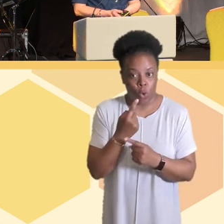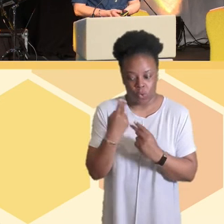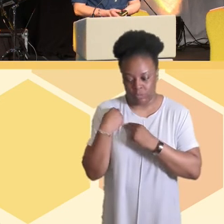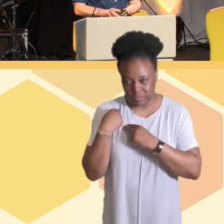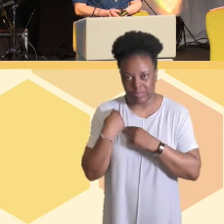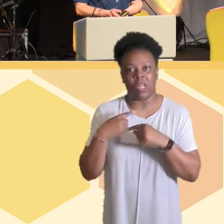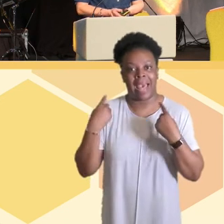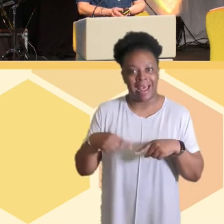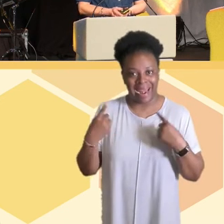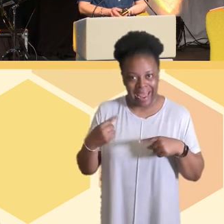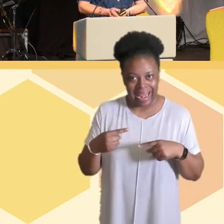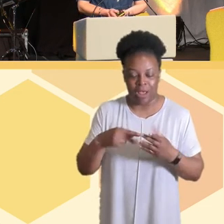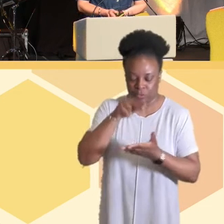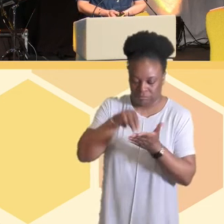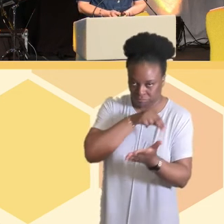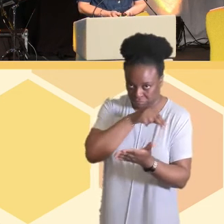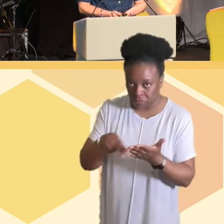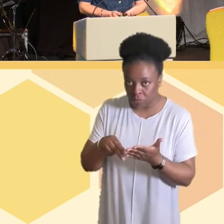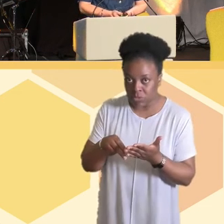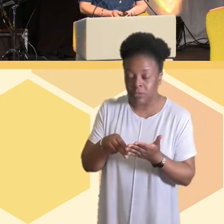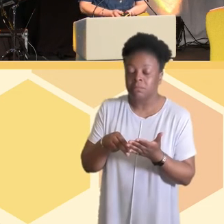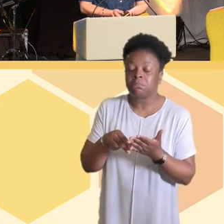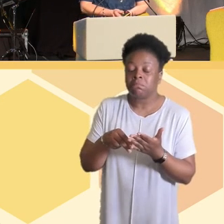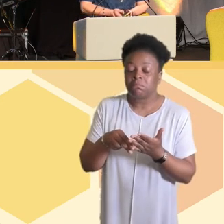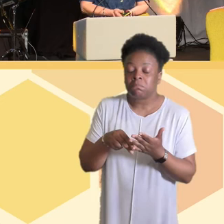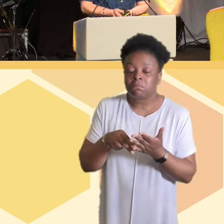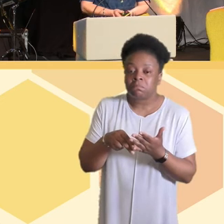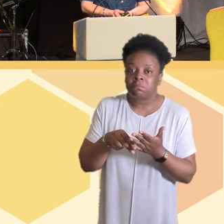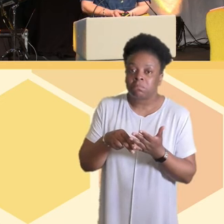church or organisation